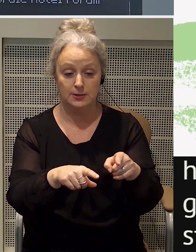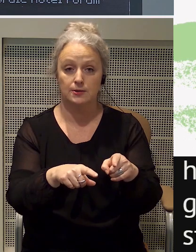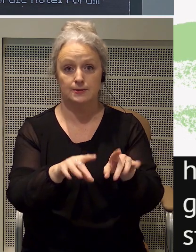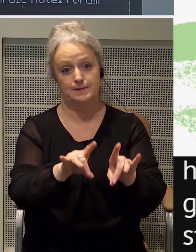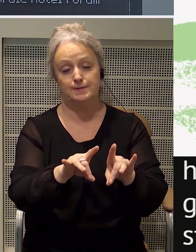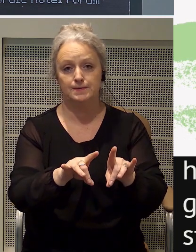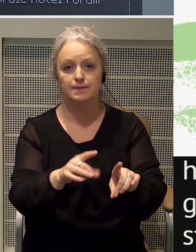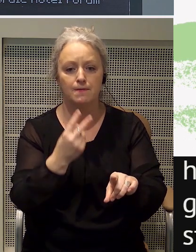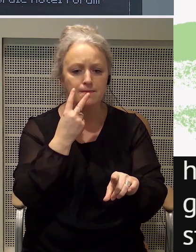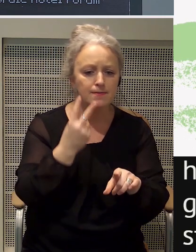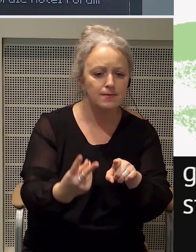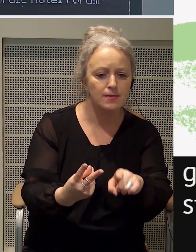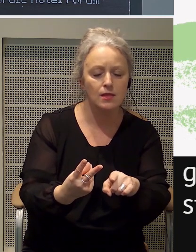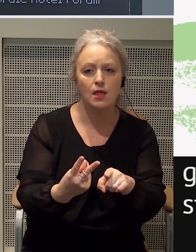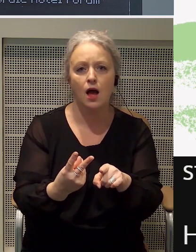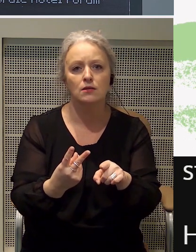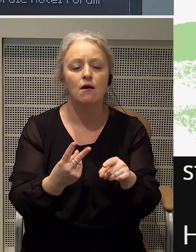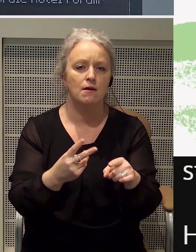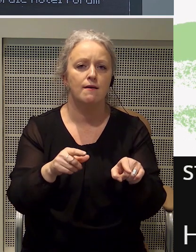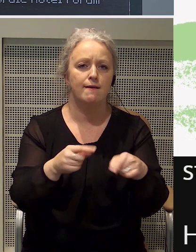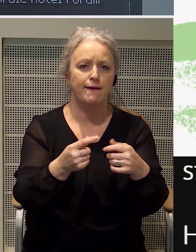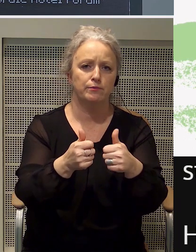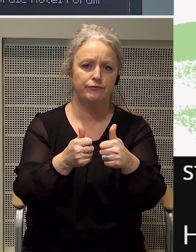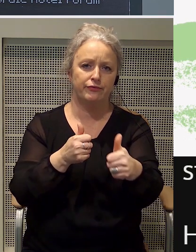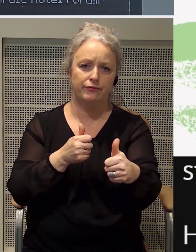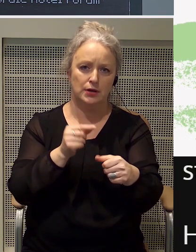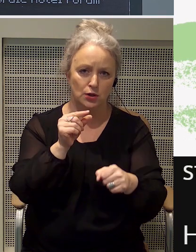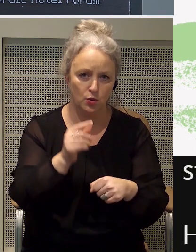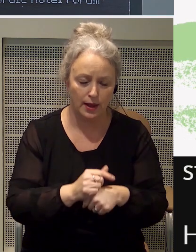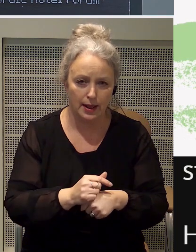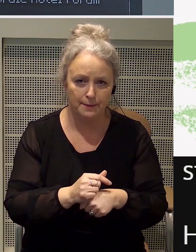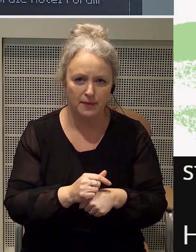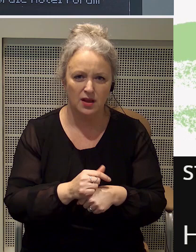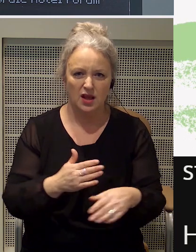the treatments. In the hospital, it became